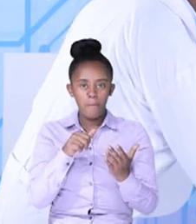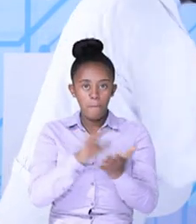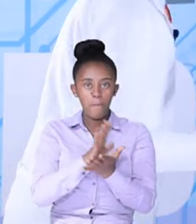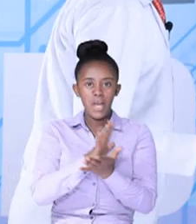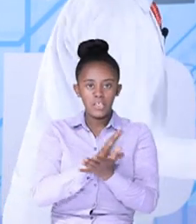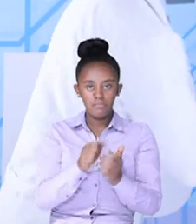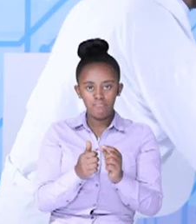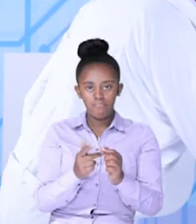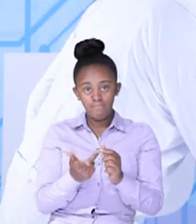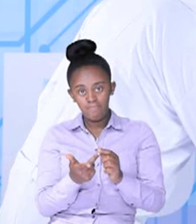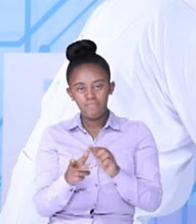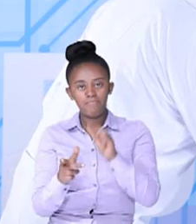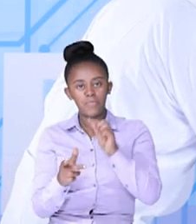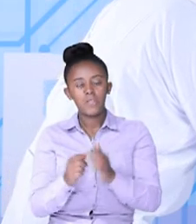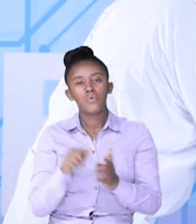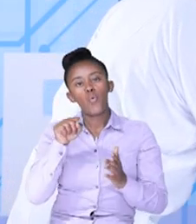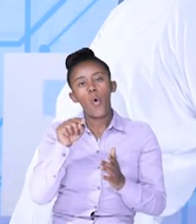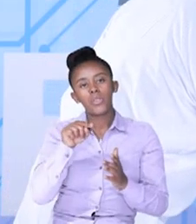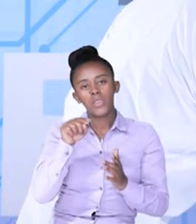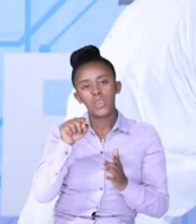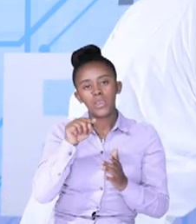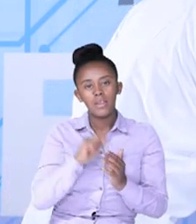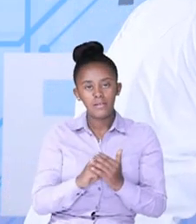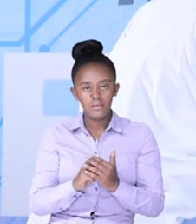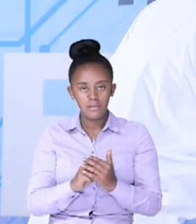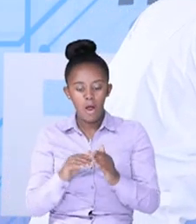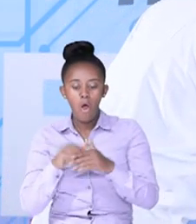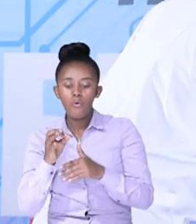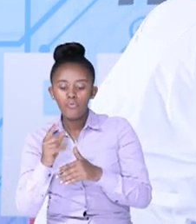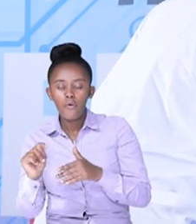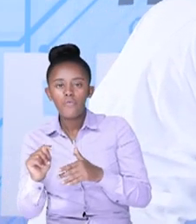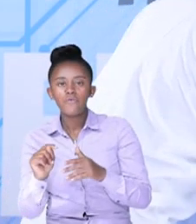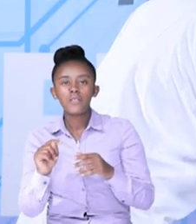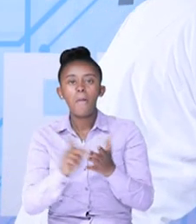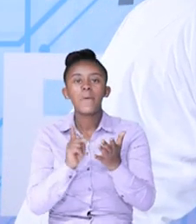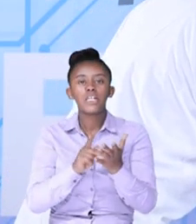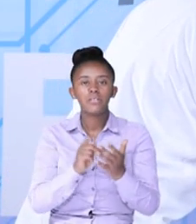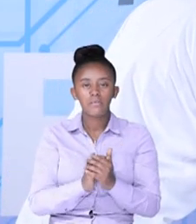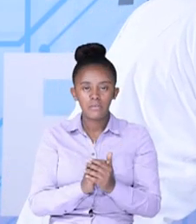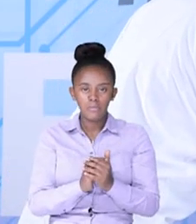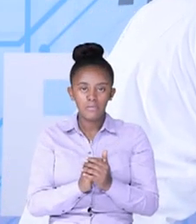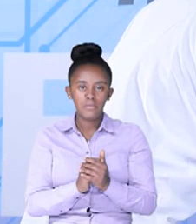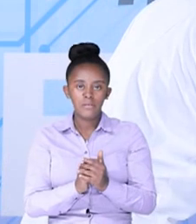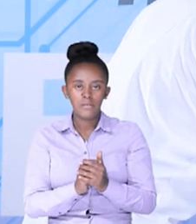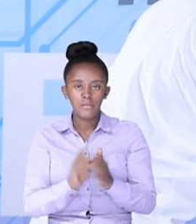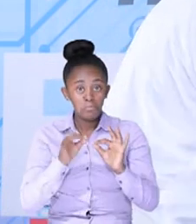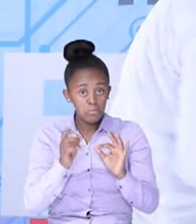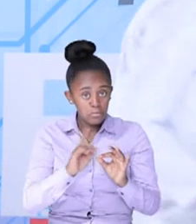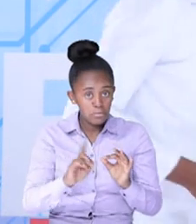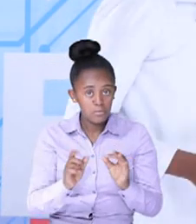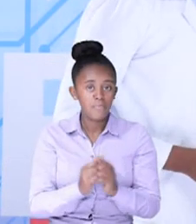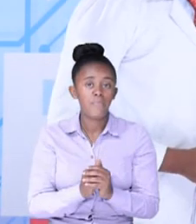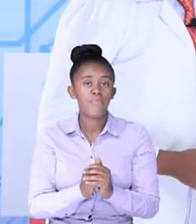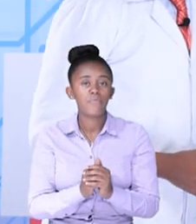represented using a dot. Out of the page. What's the meaning? What's